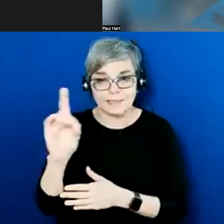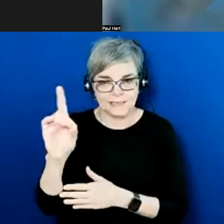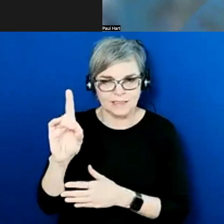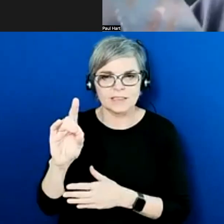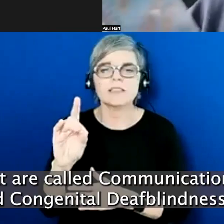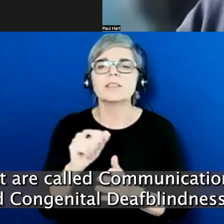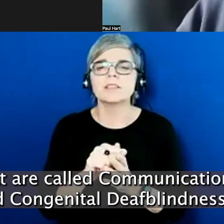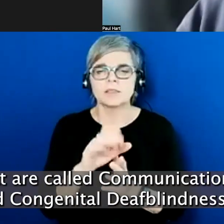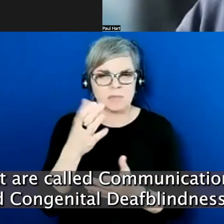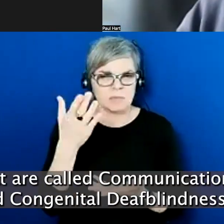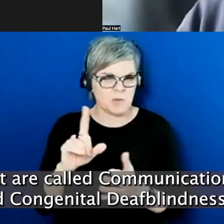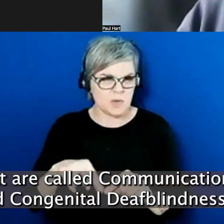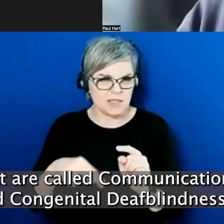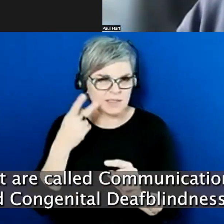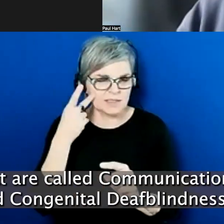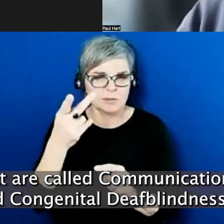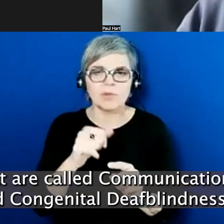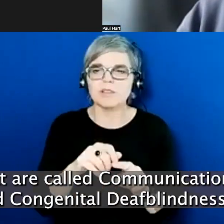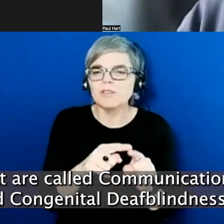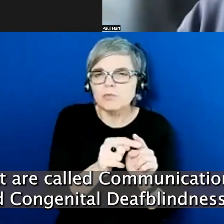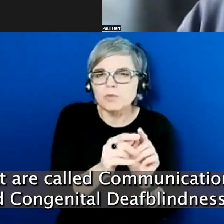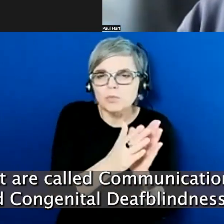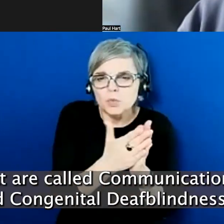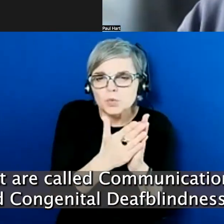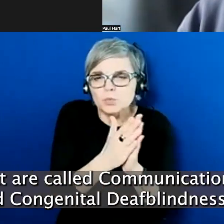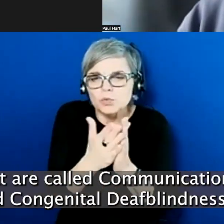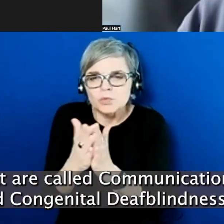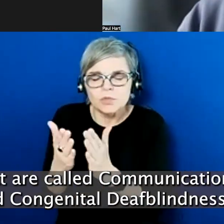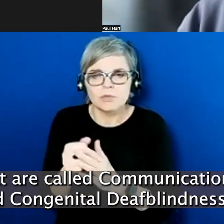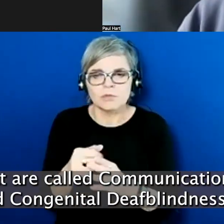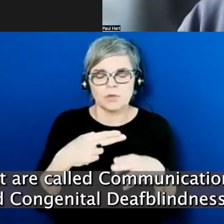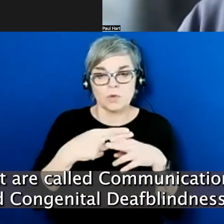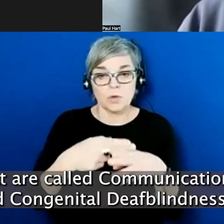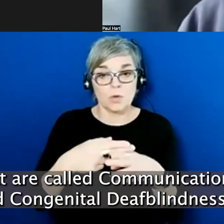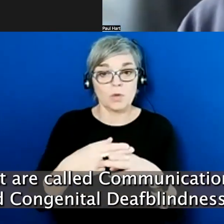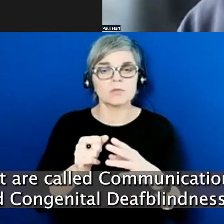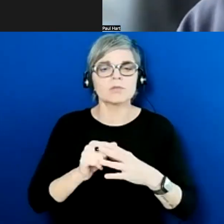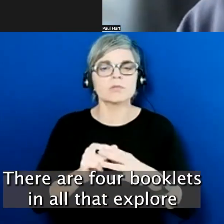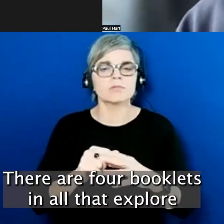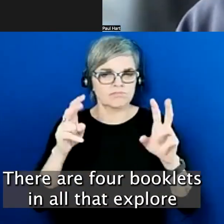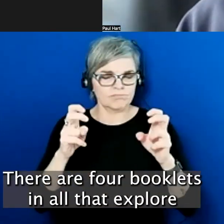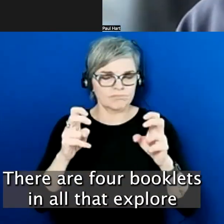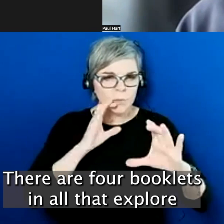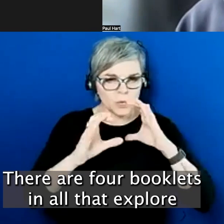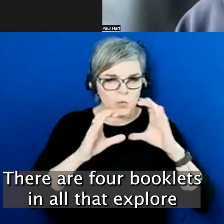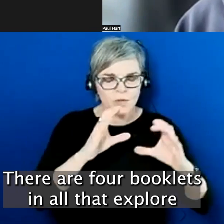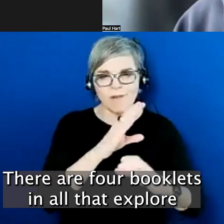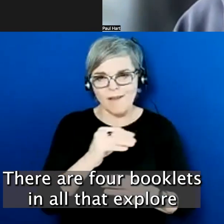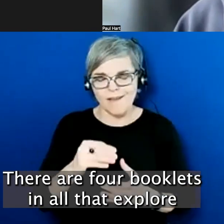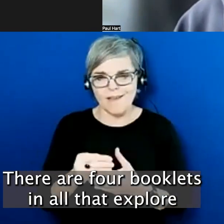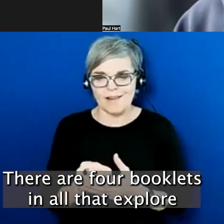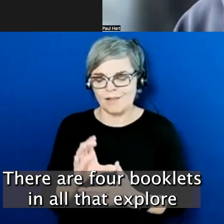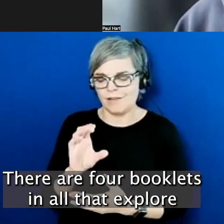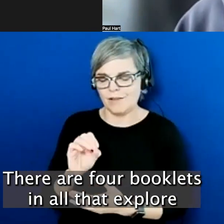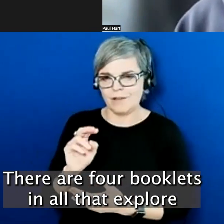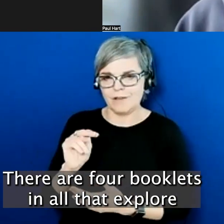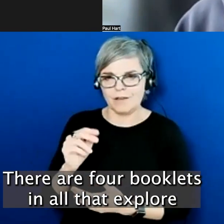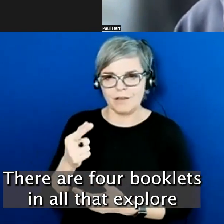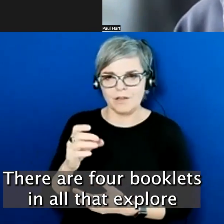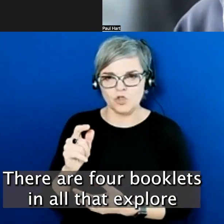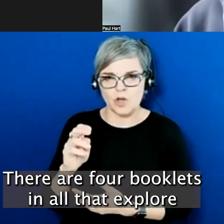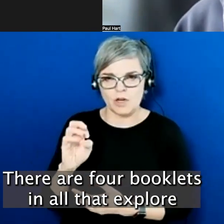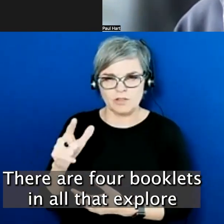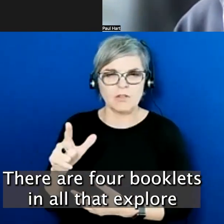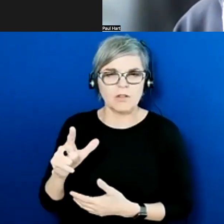booklets that are called Communication and Congenital Deaf Blindness. There are 4 booklets in all